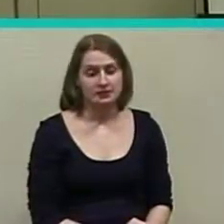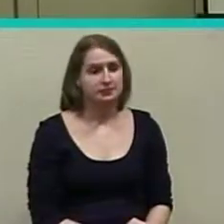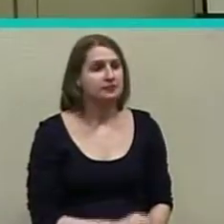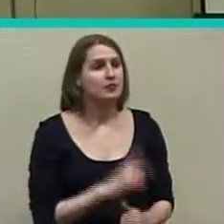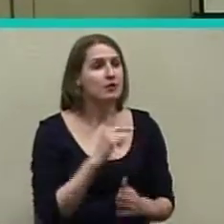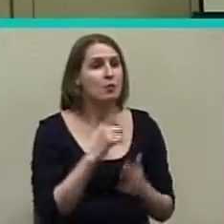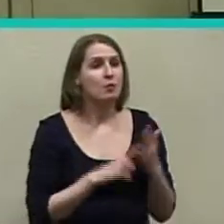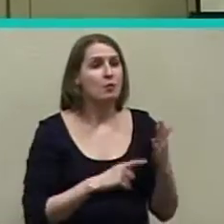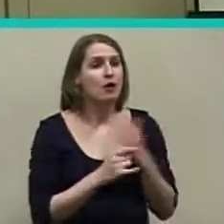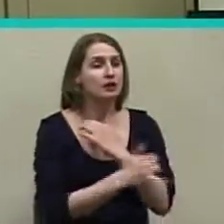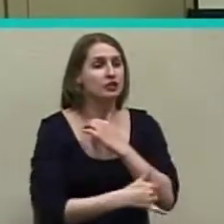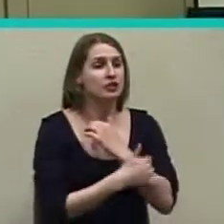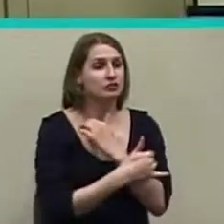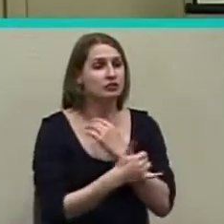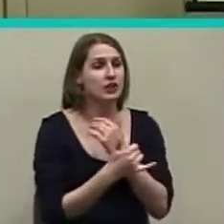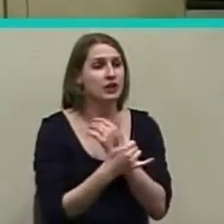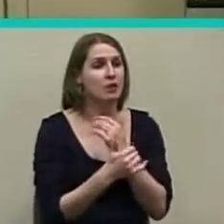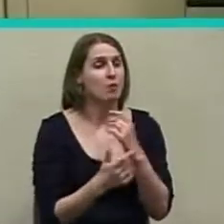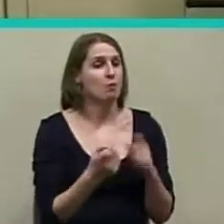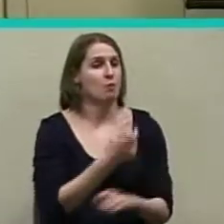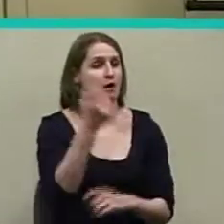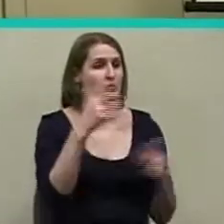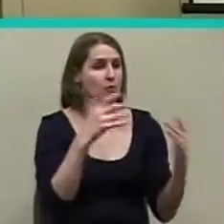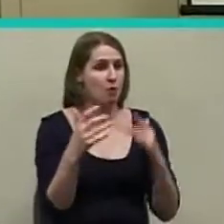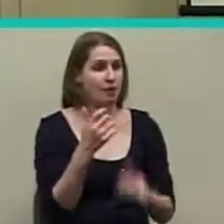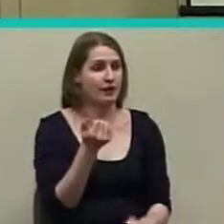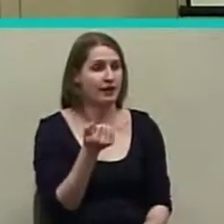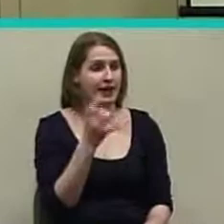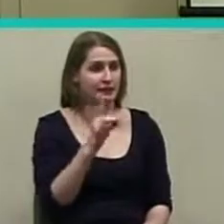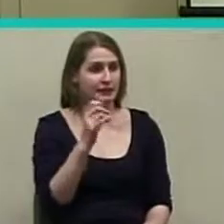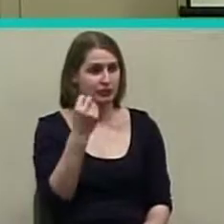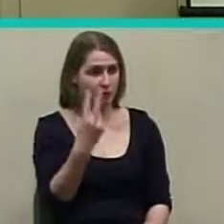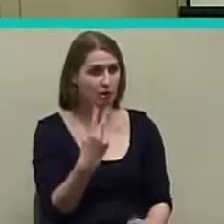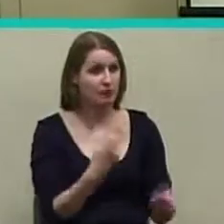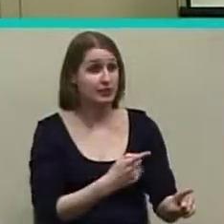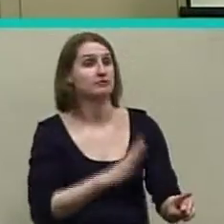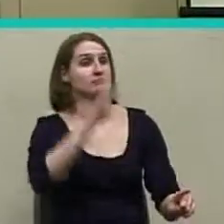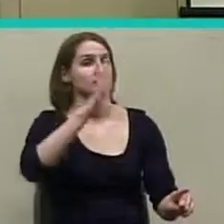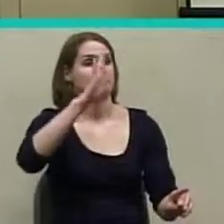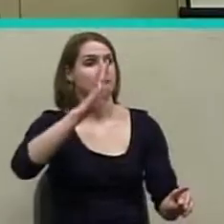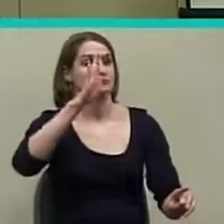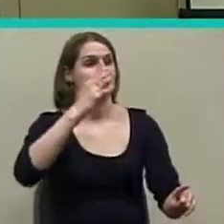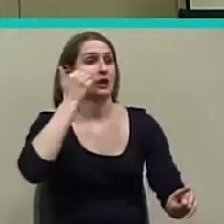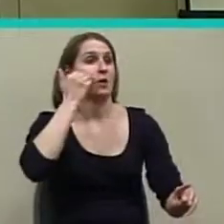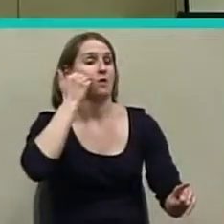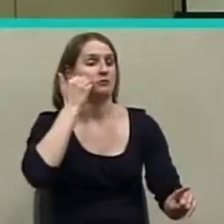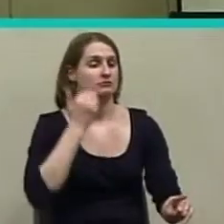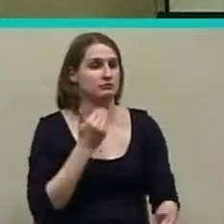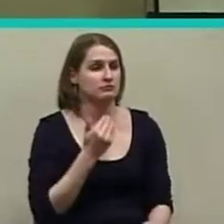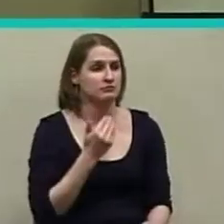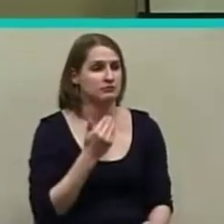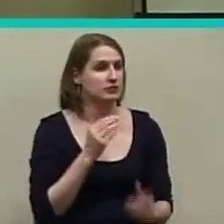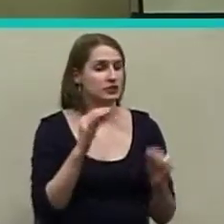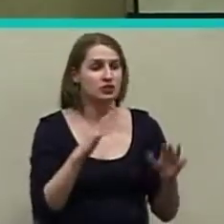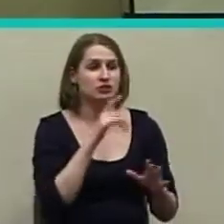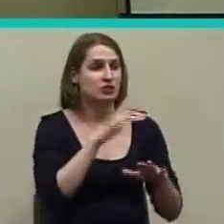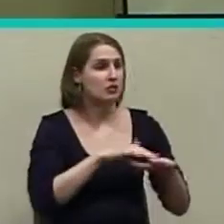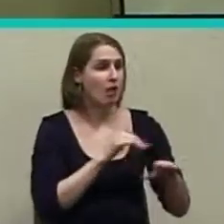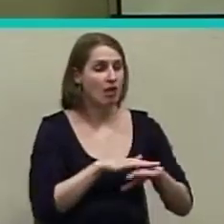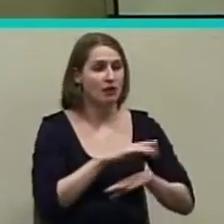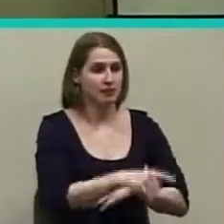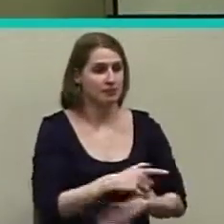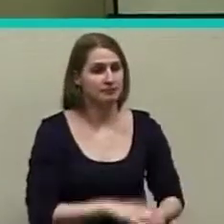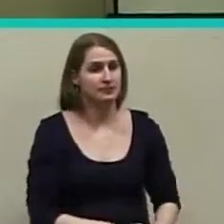what country won the War of 1812? He goes, I know. Right? Teacher doesn't call on him.